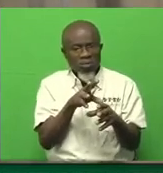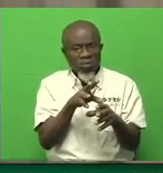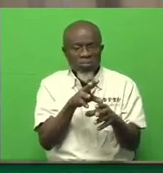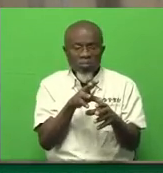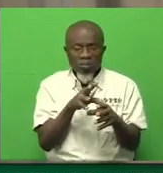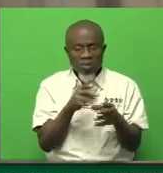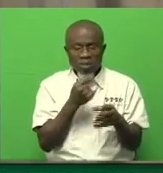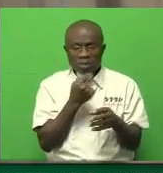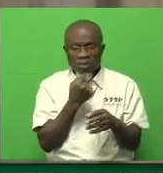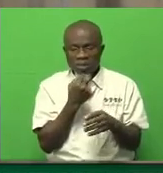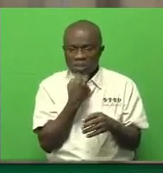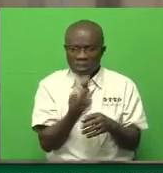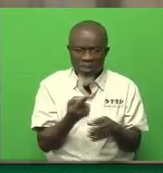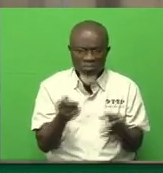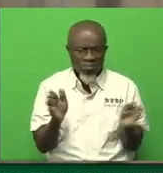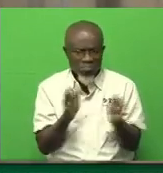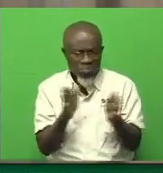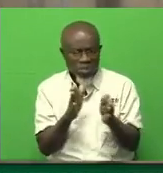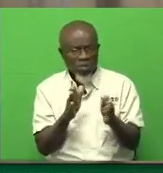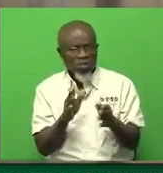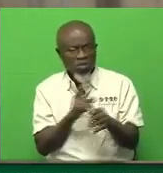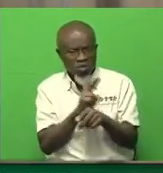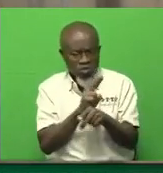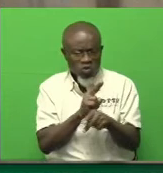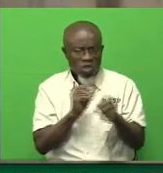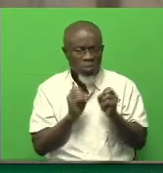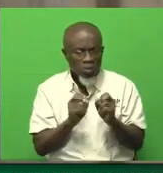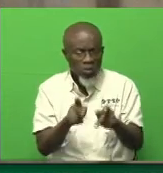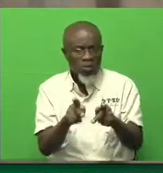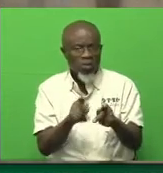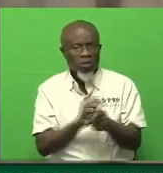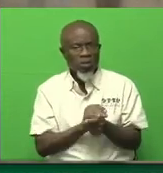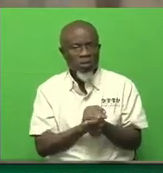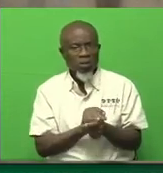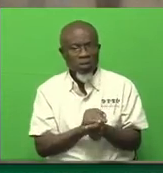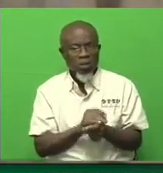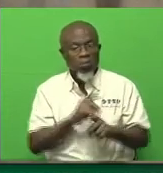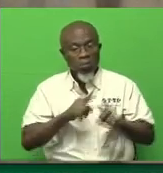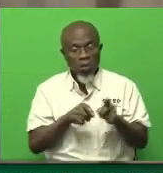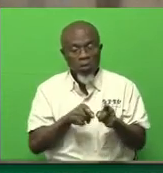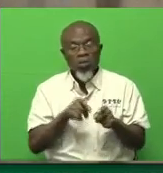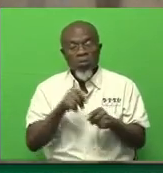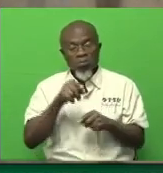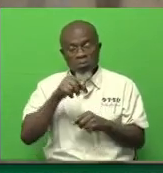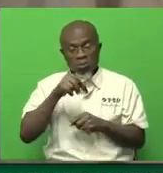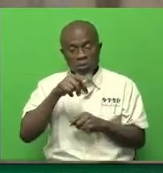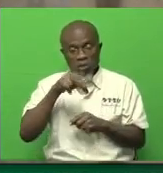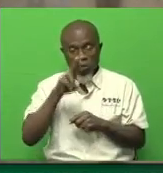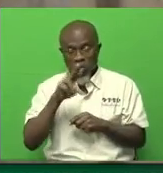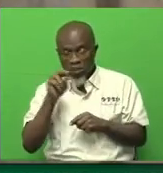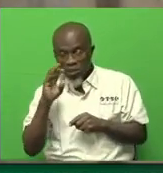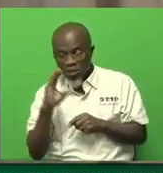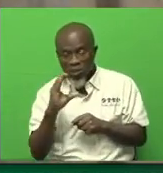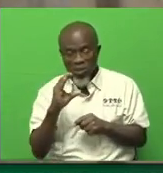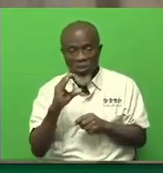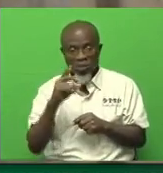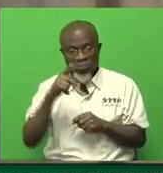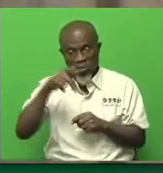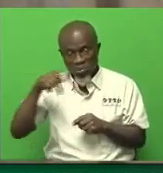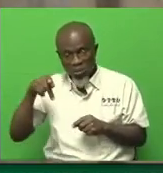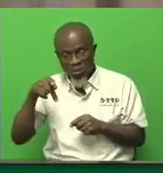people's partnership Administration understanding that we needed to balance coming out of